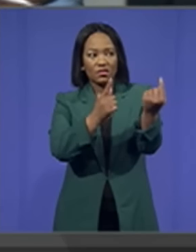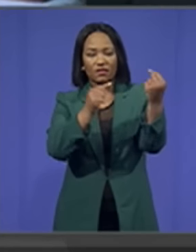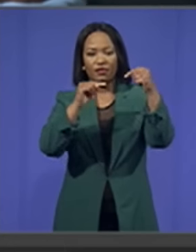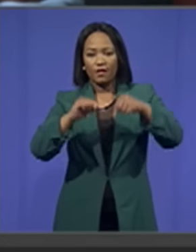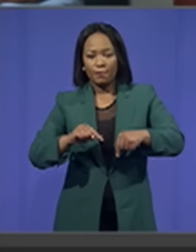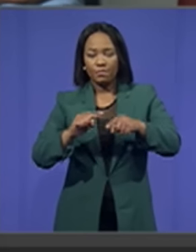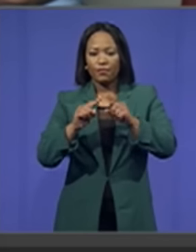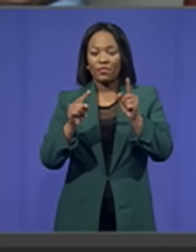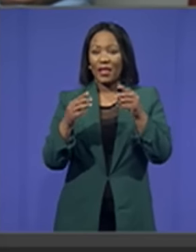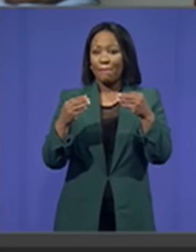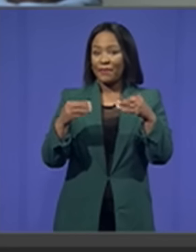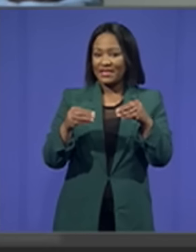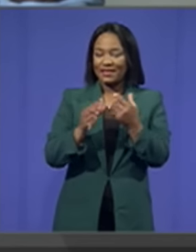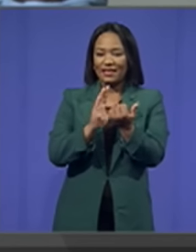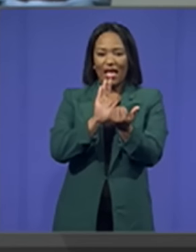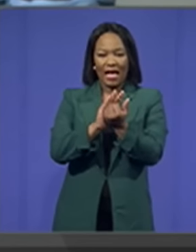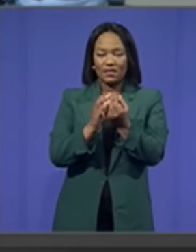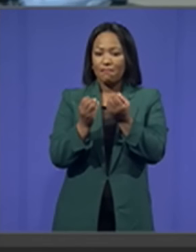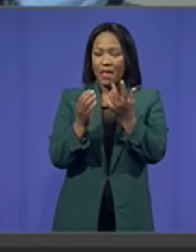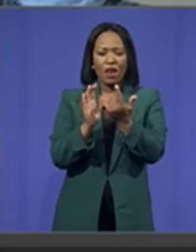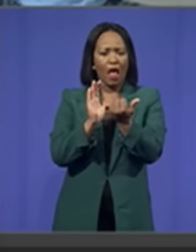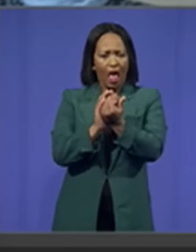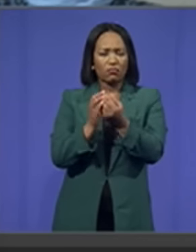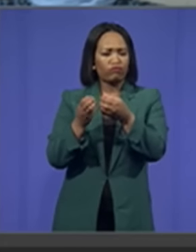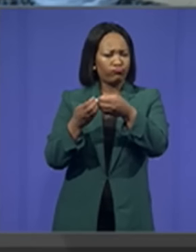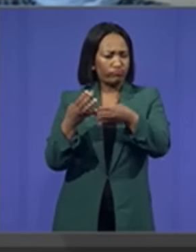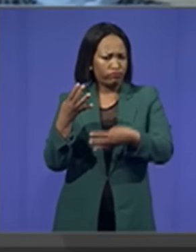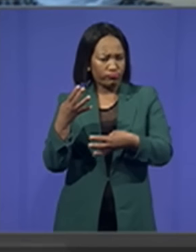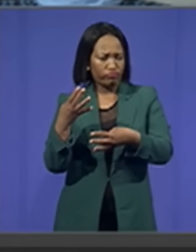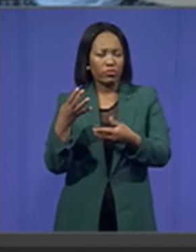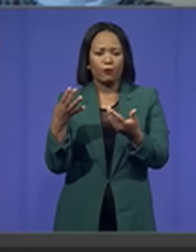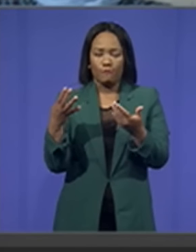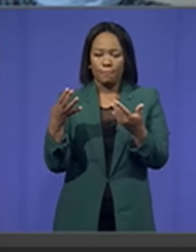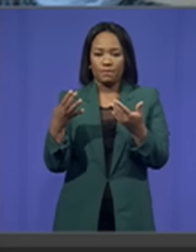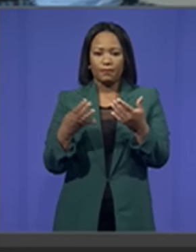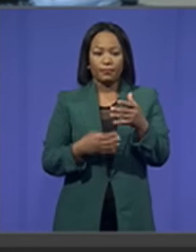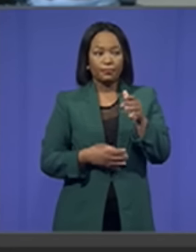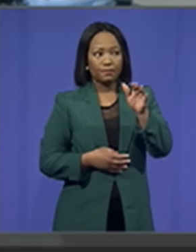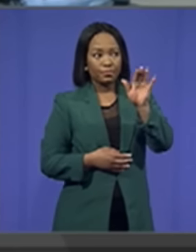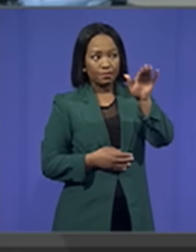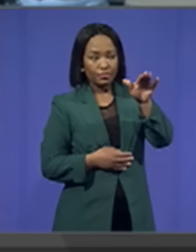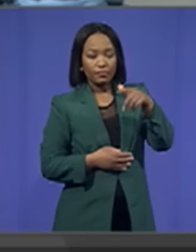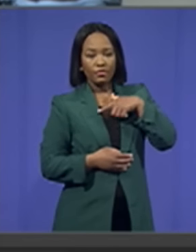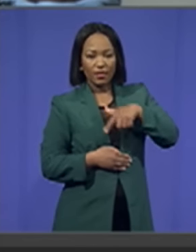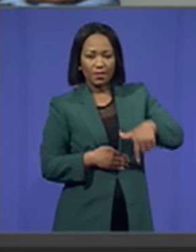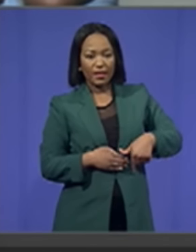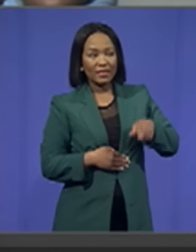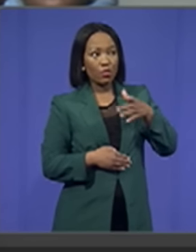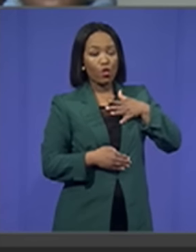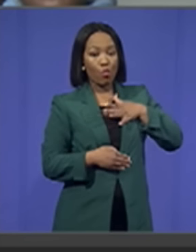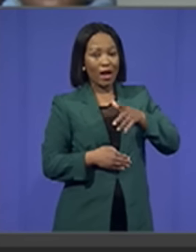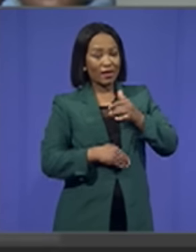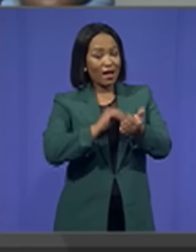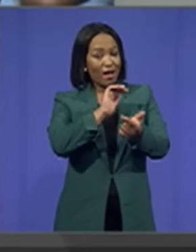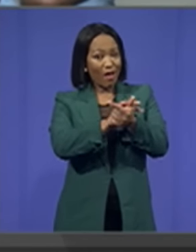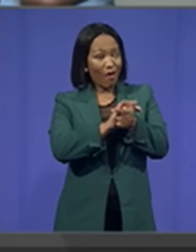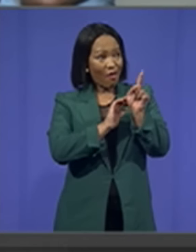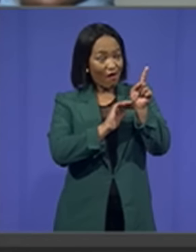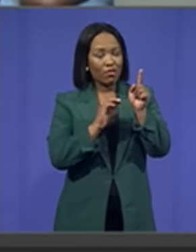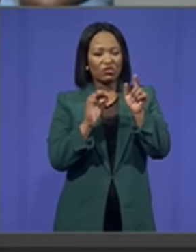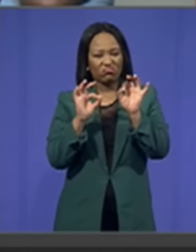Act, to mention just a few. Mr. President, we want the law to be enacted urgently in